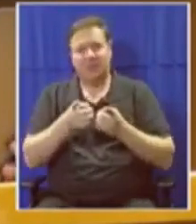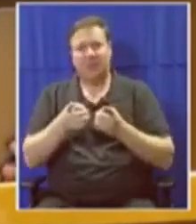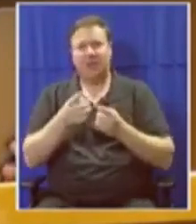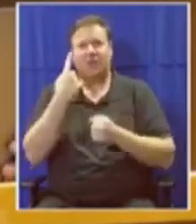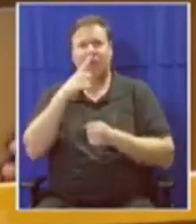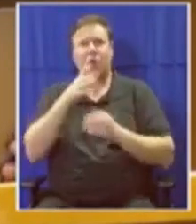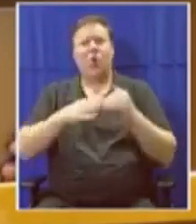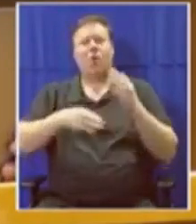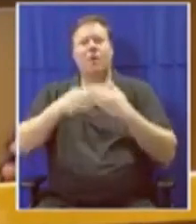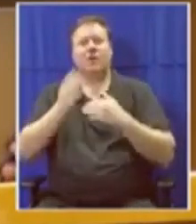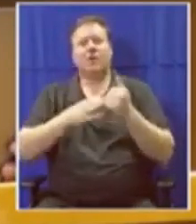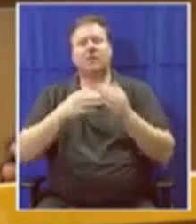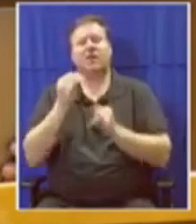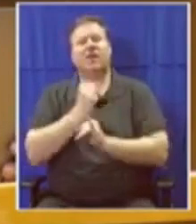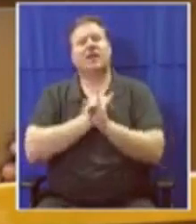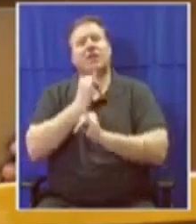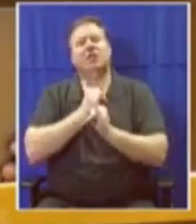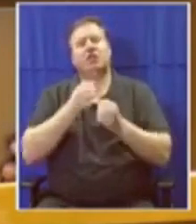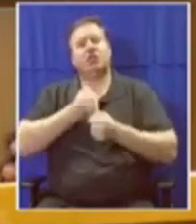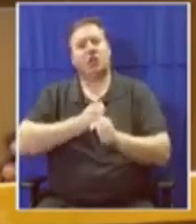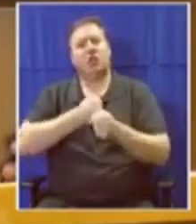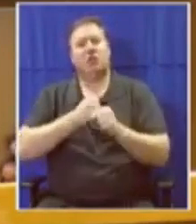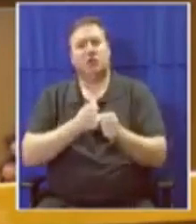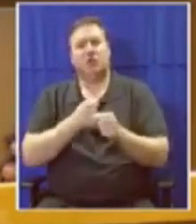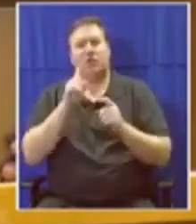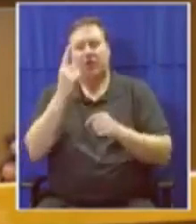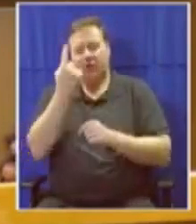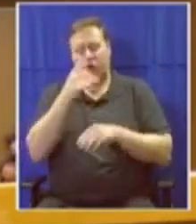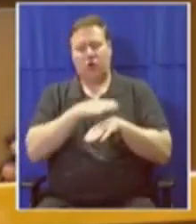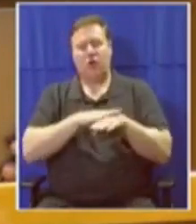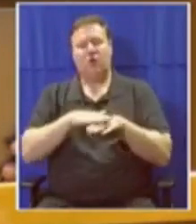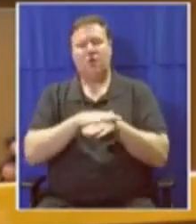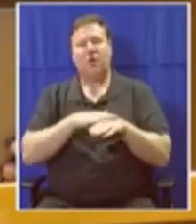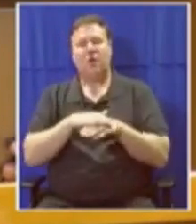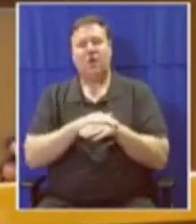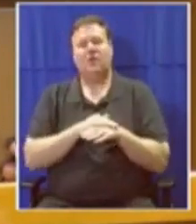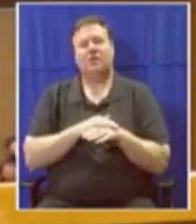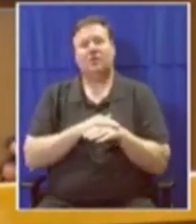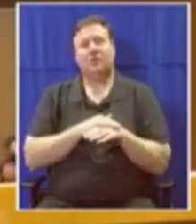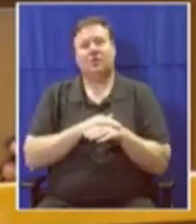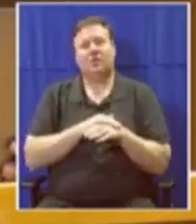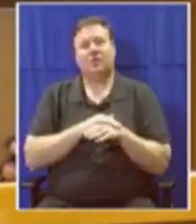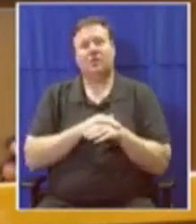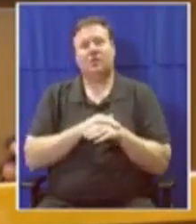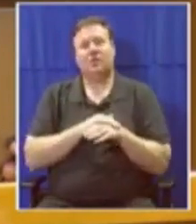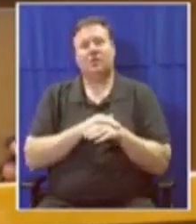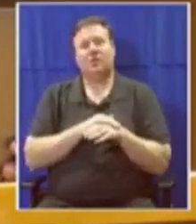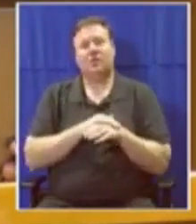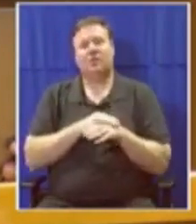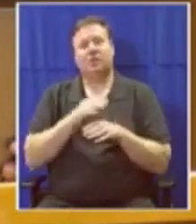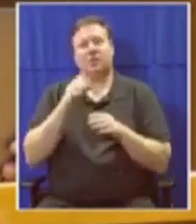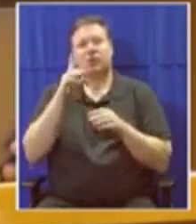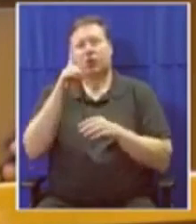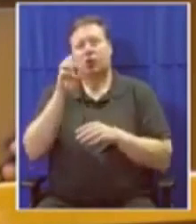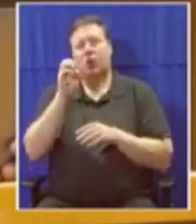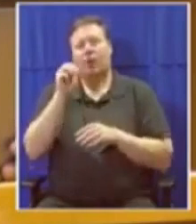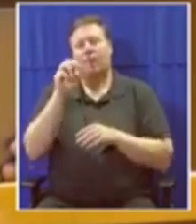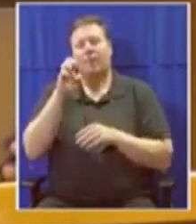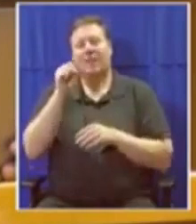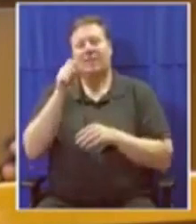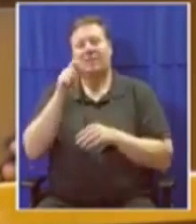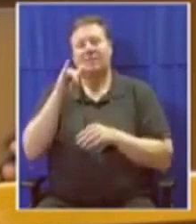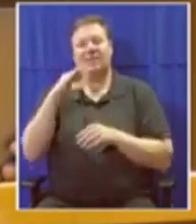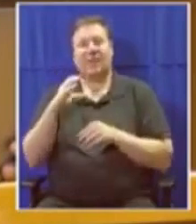industrial development strategy based on, first of all, the import substitution of marshalling of domestic investment toward labour-intensive